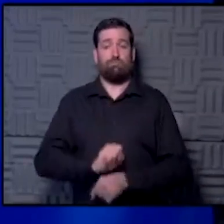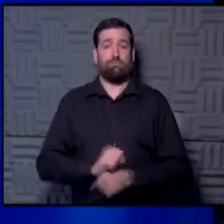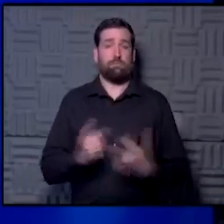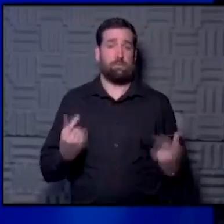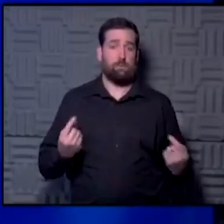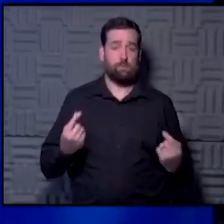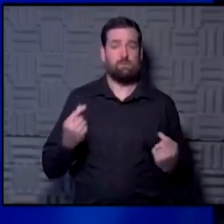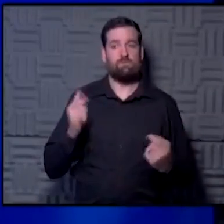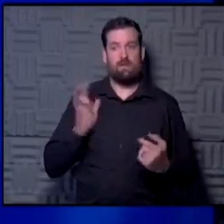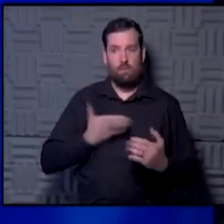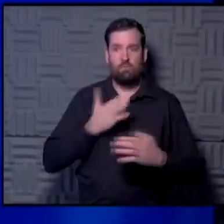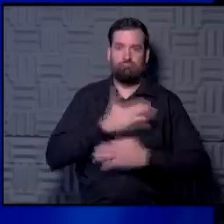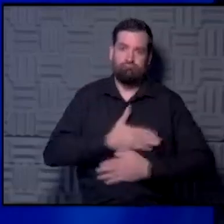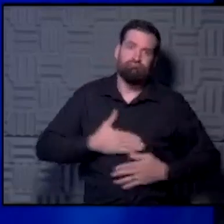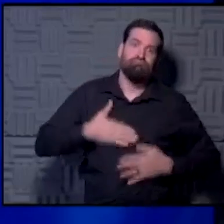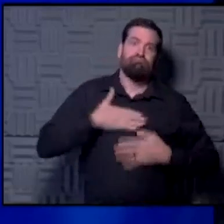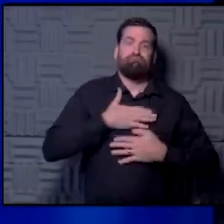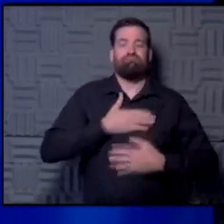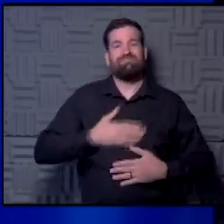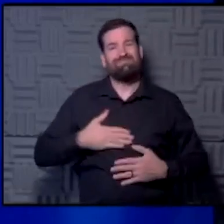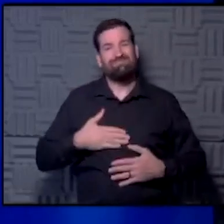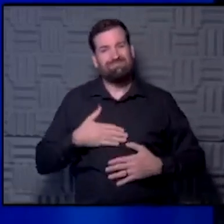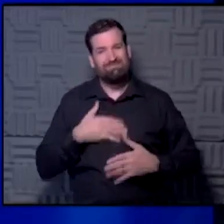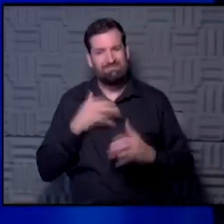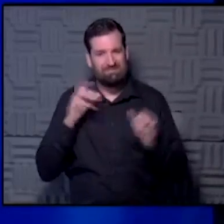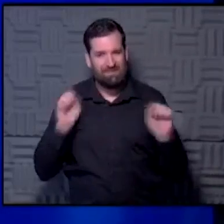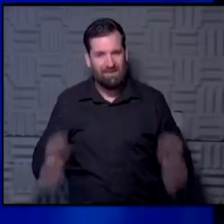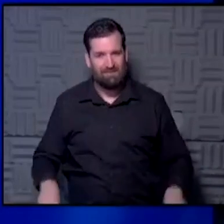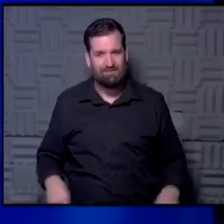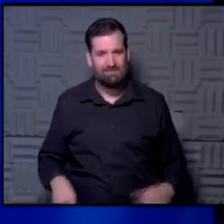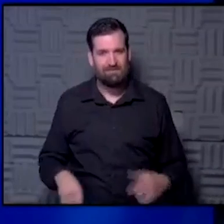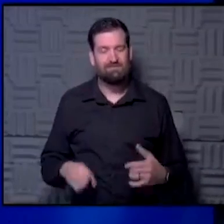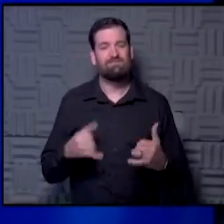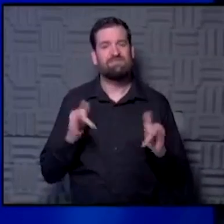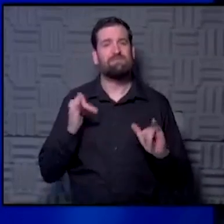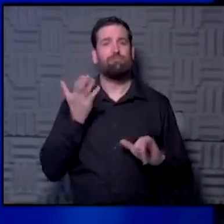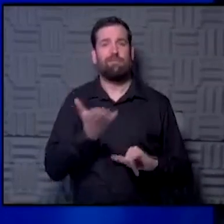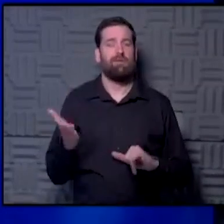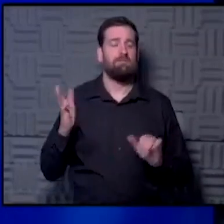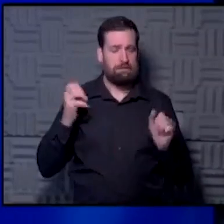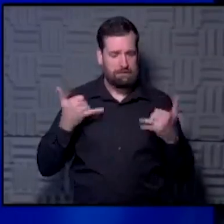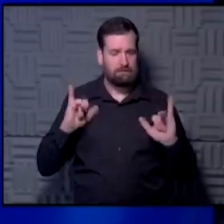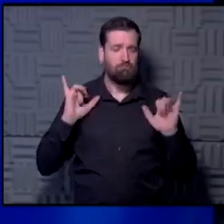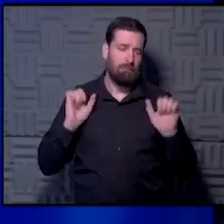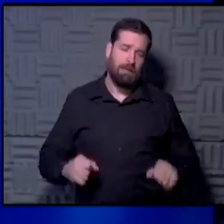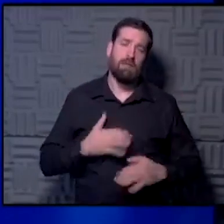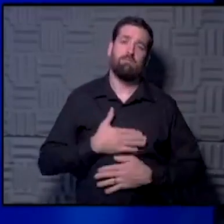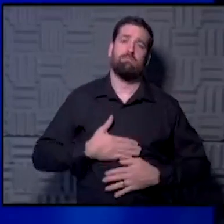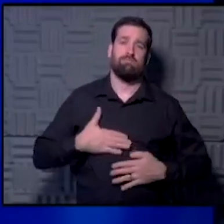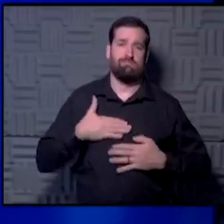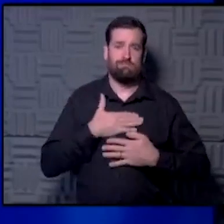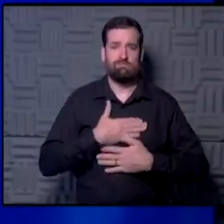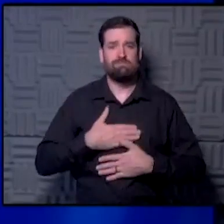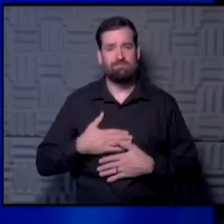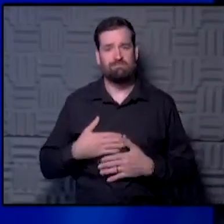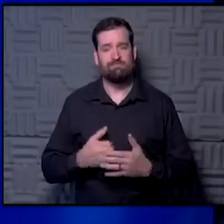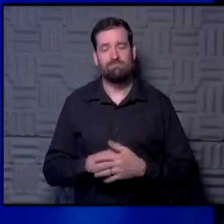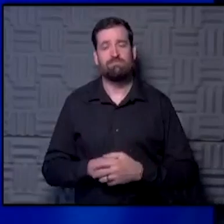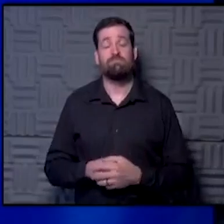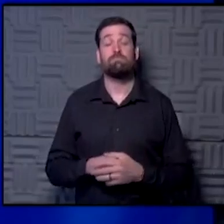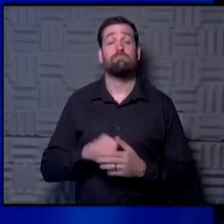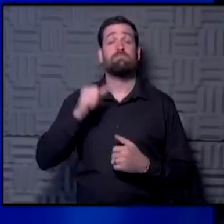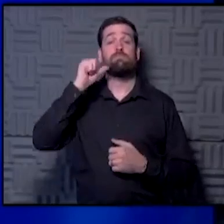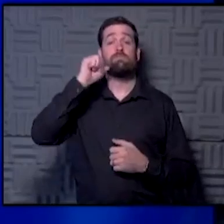the joy that we can find and to enjoy it, because it's still out there. There's still joy out there, even in the time of COVID.